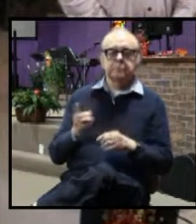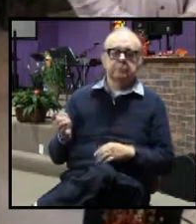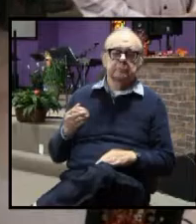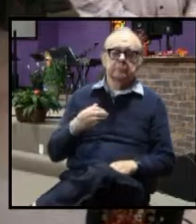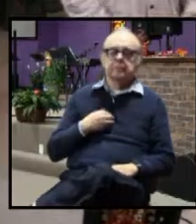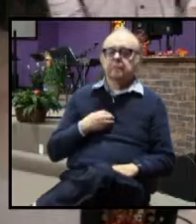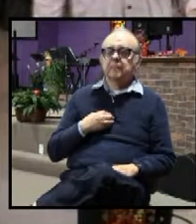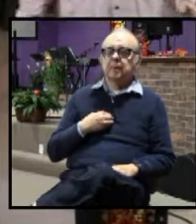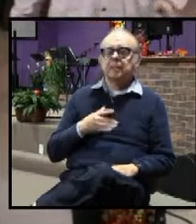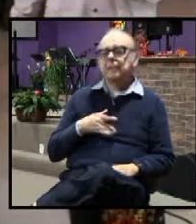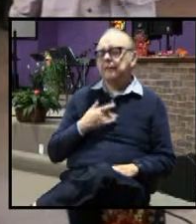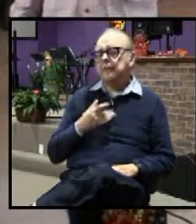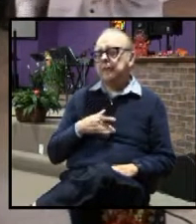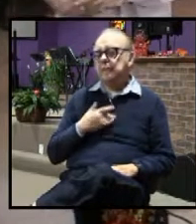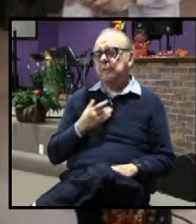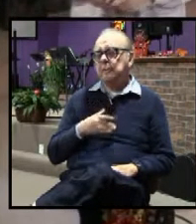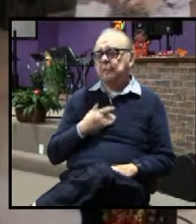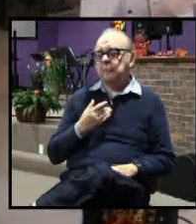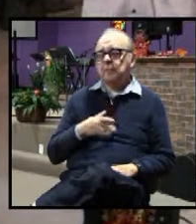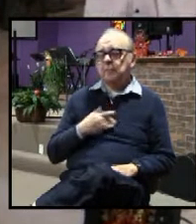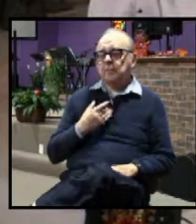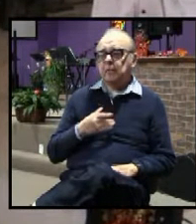how many of you all feel